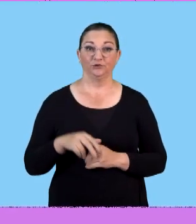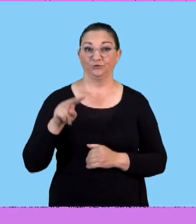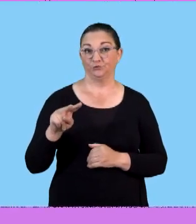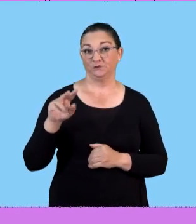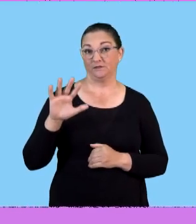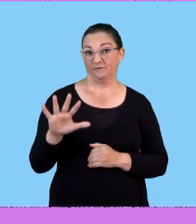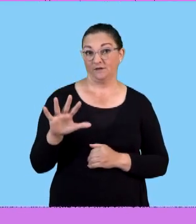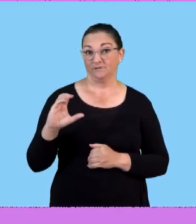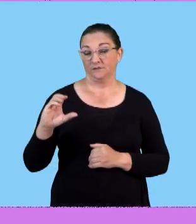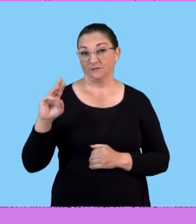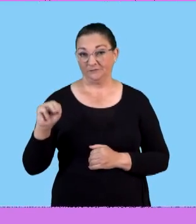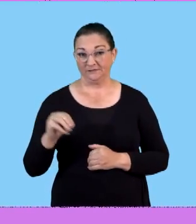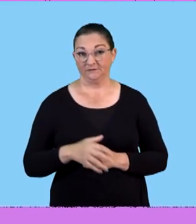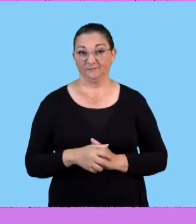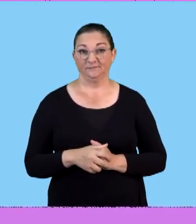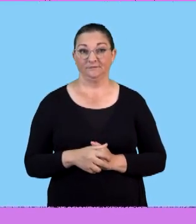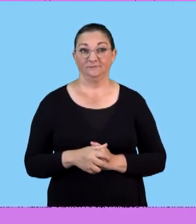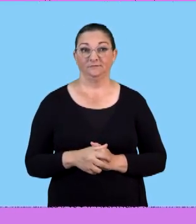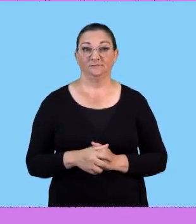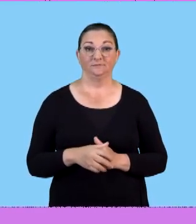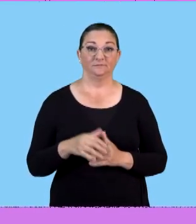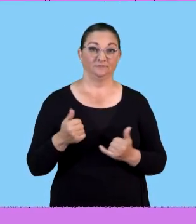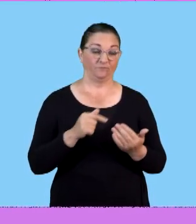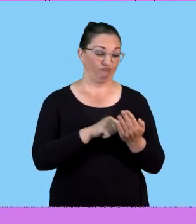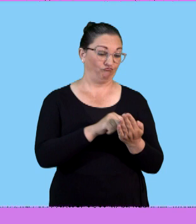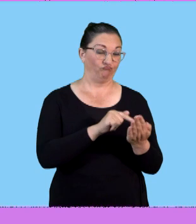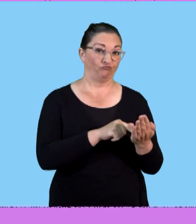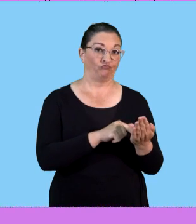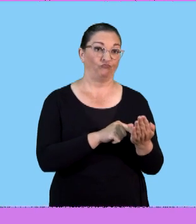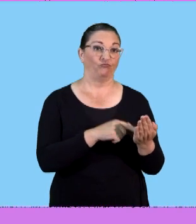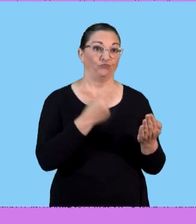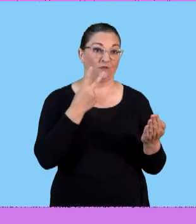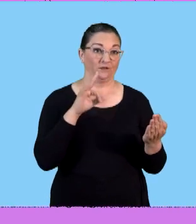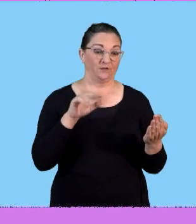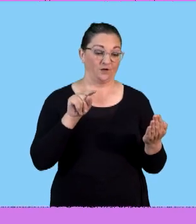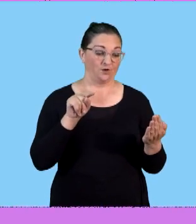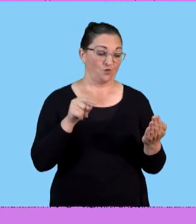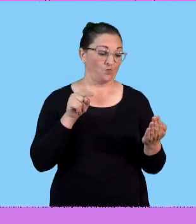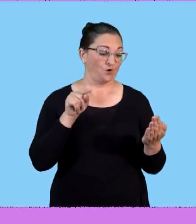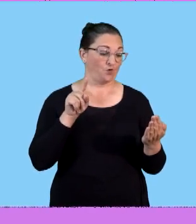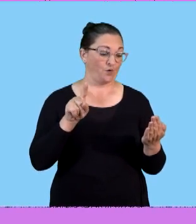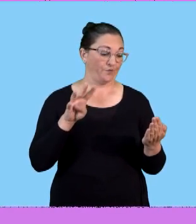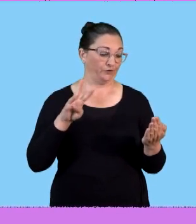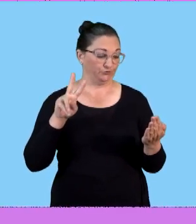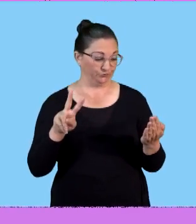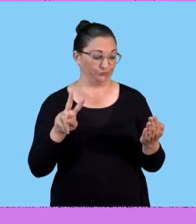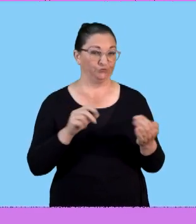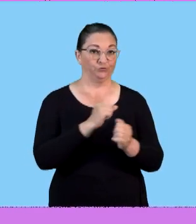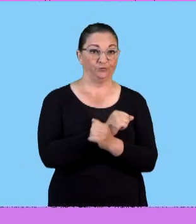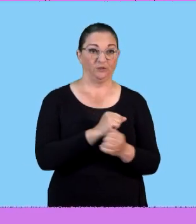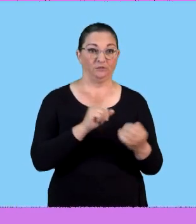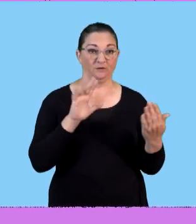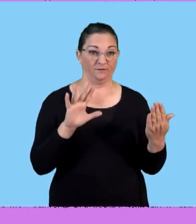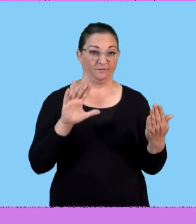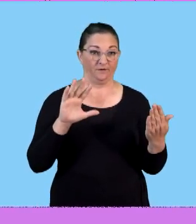of 25 centimeters. Now let's key that in on our calculator. 3.142